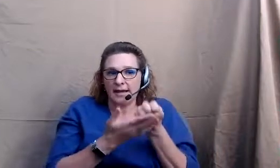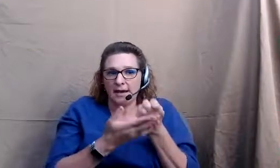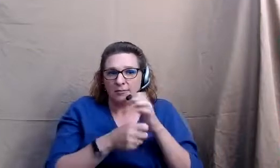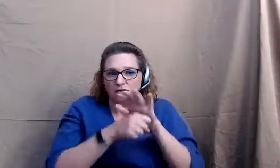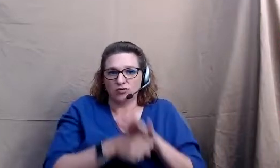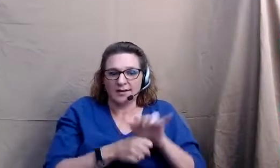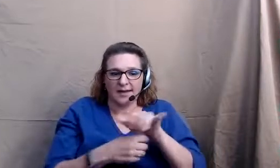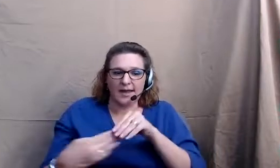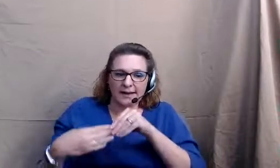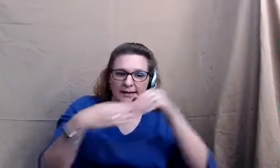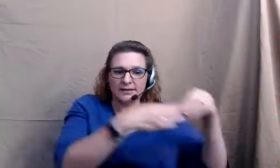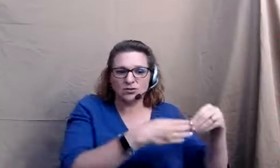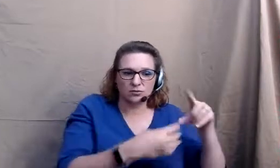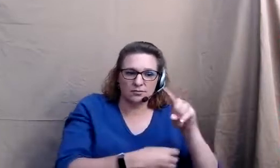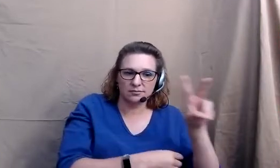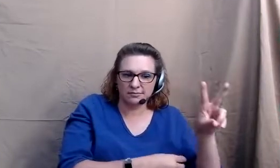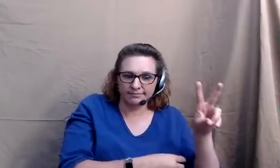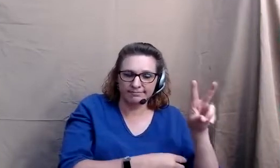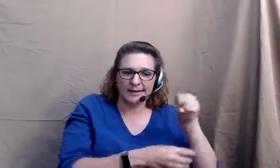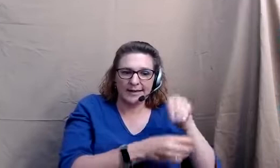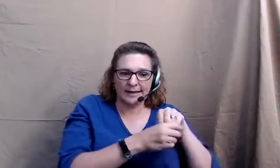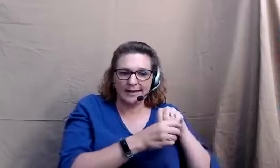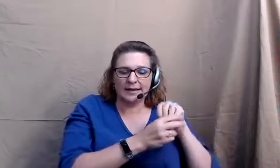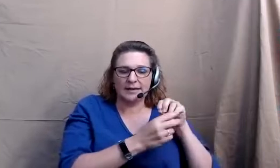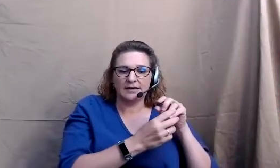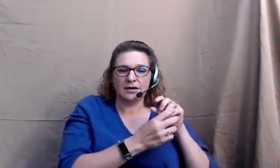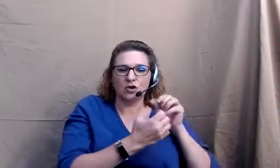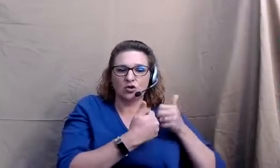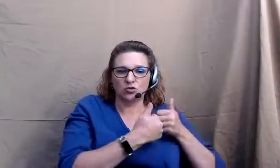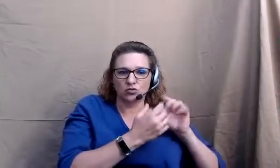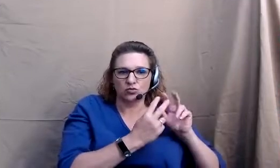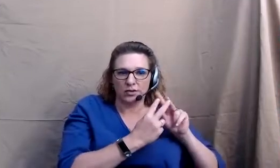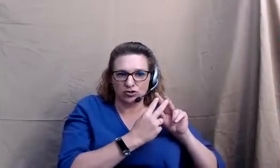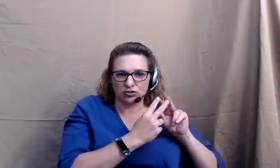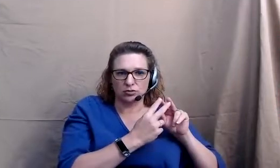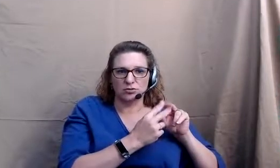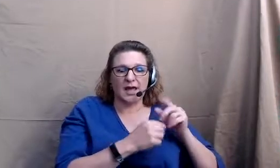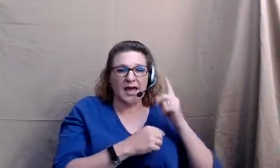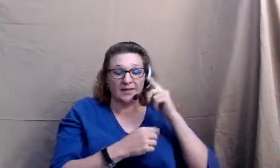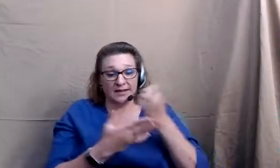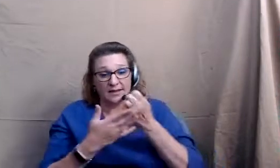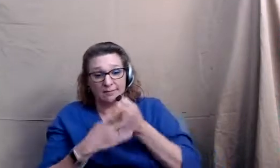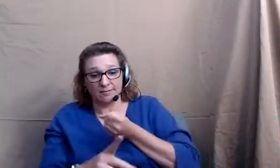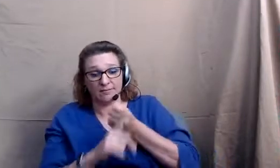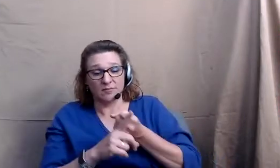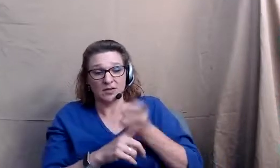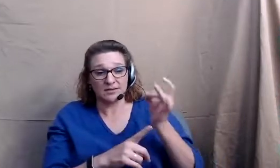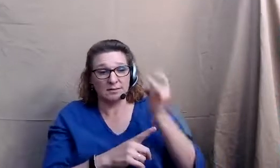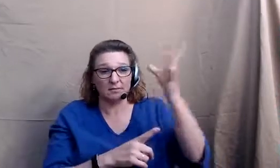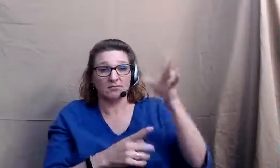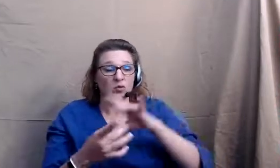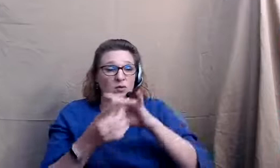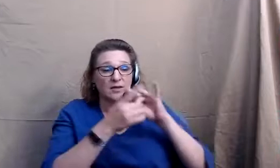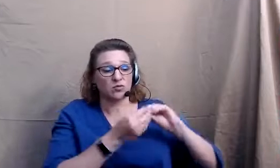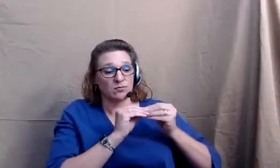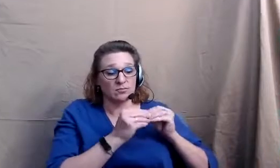partner violence. So I think that our lack of a safety net is absolutely disastrous in terms of rates of intimate partner